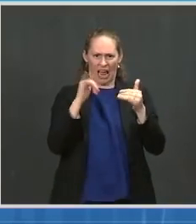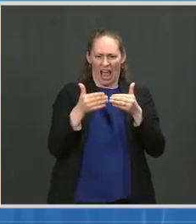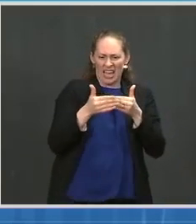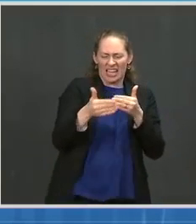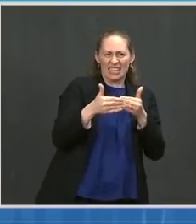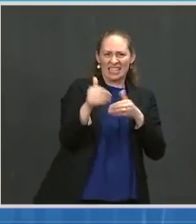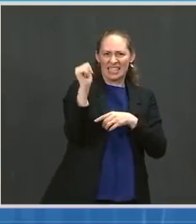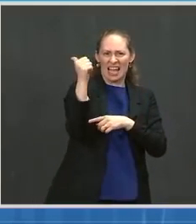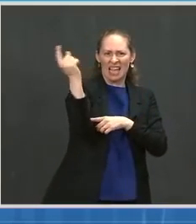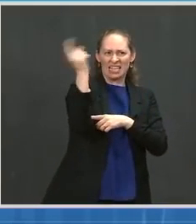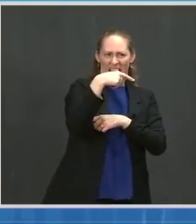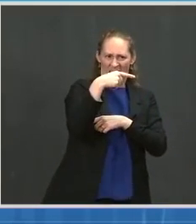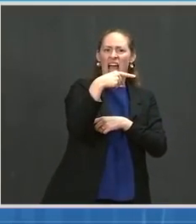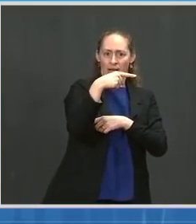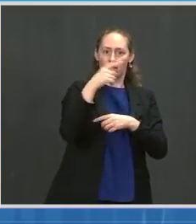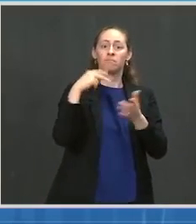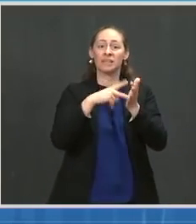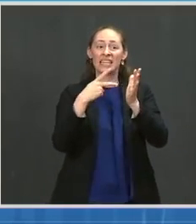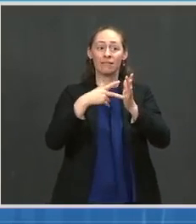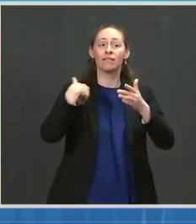May 1 timeline.